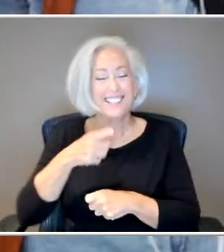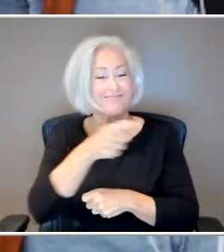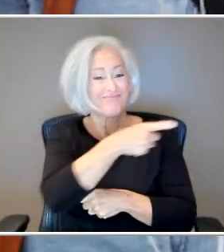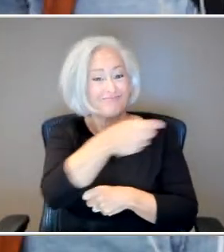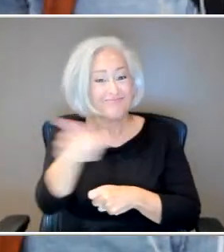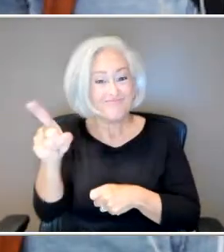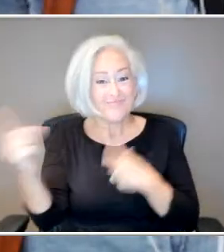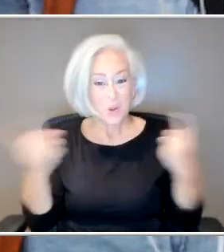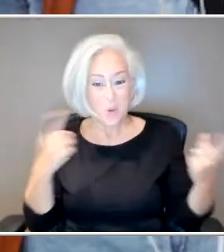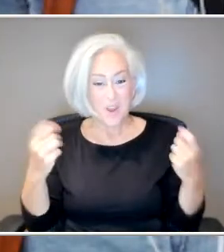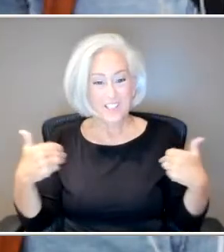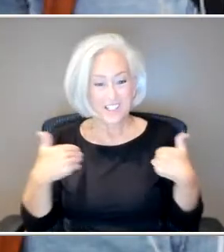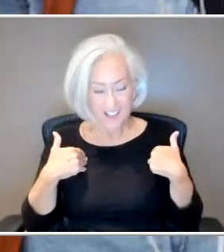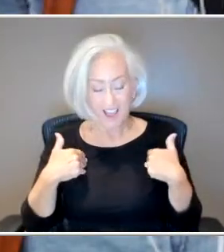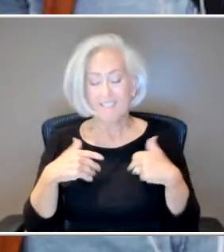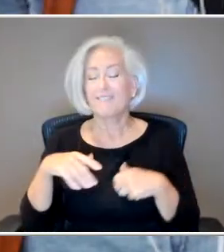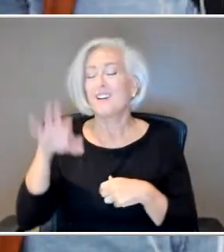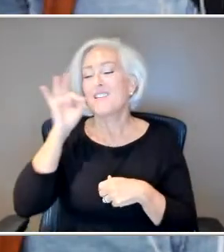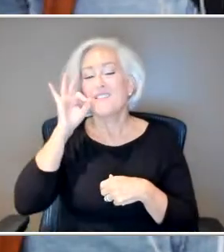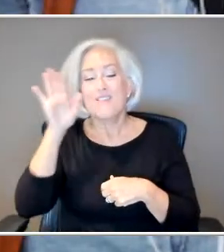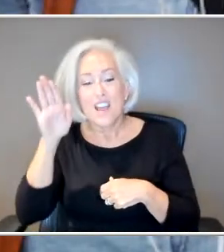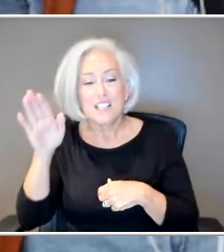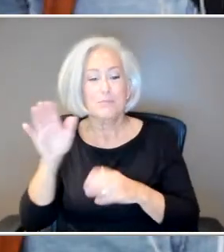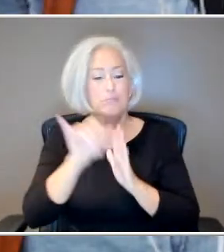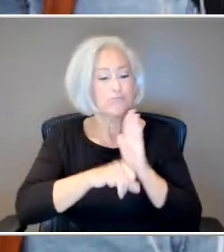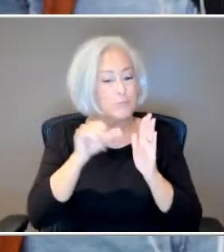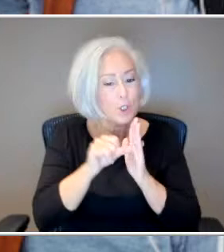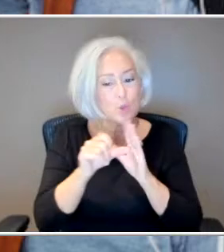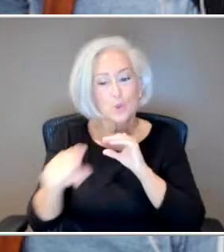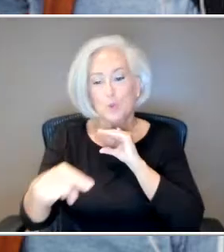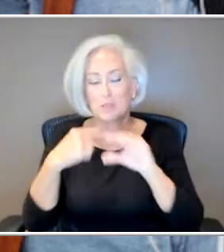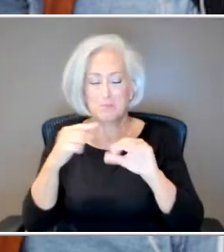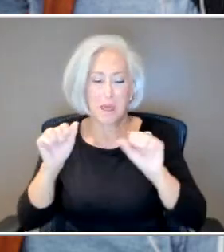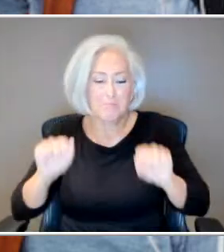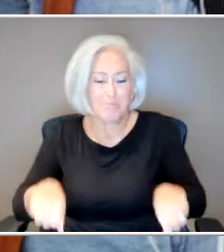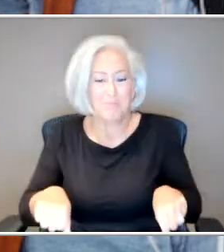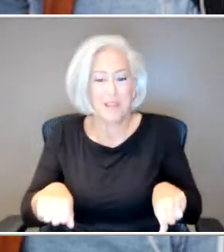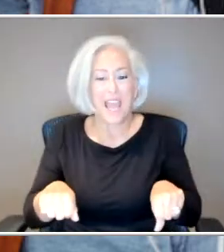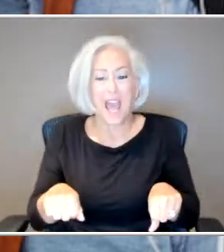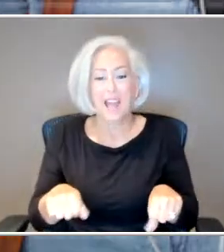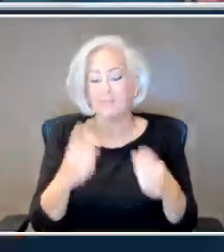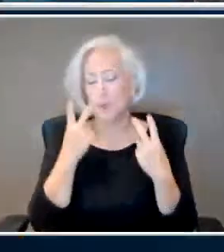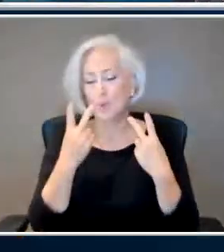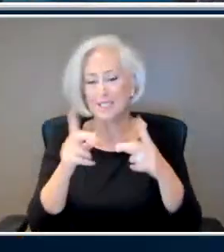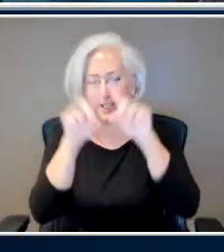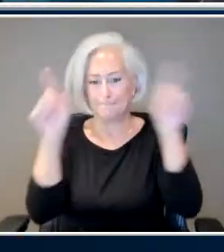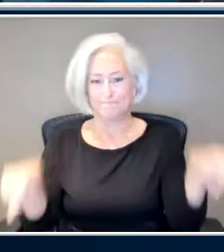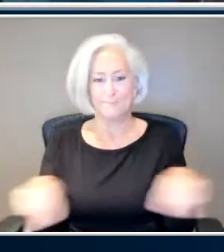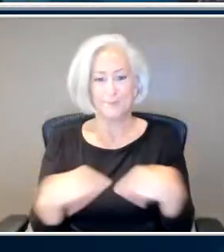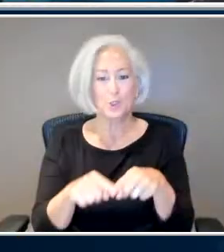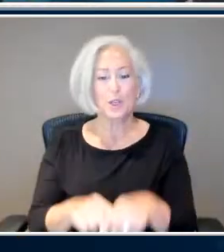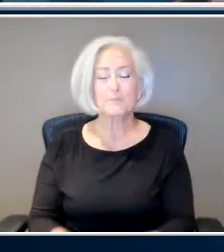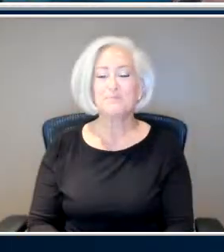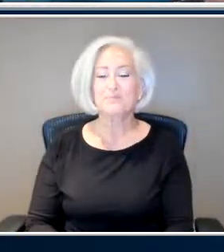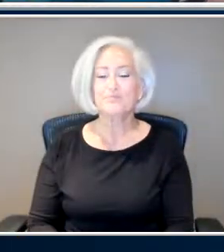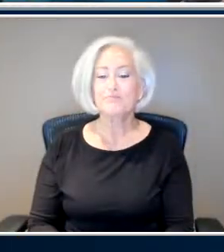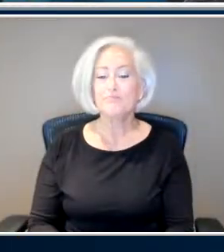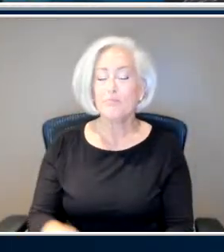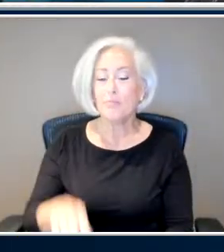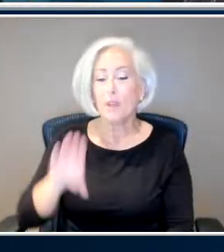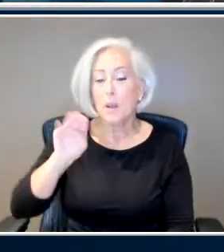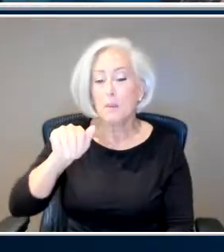chat on YouTube or Facebook. You could email the Medical News Network. The information is there on your screen. So, Matt and Mike, before you were diagnosed, did you feel